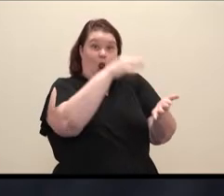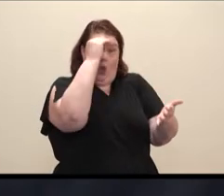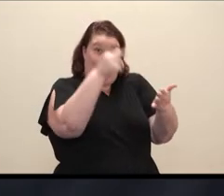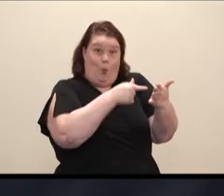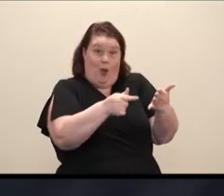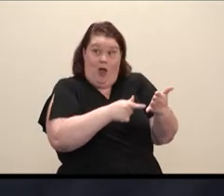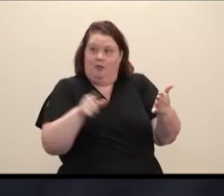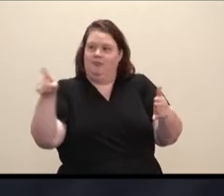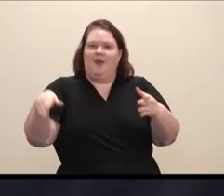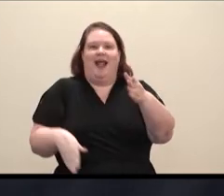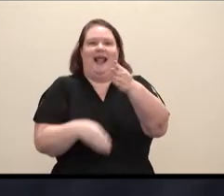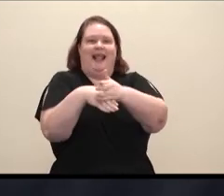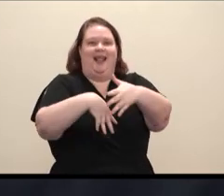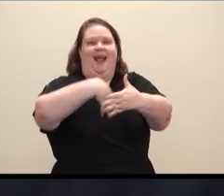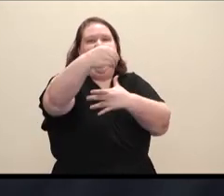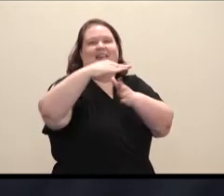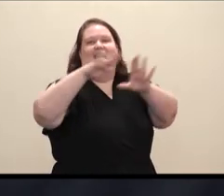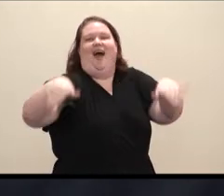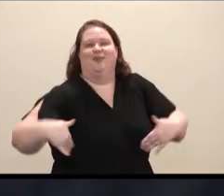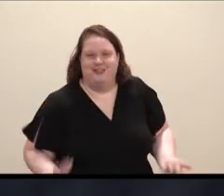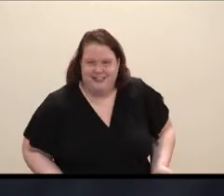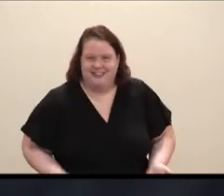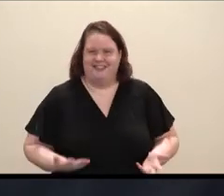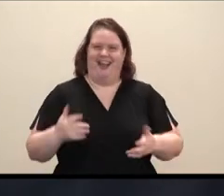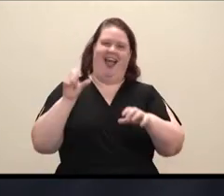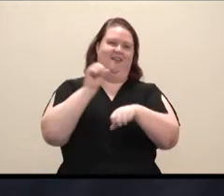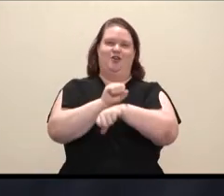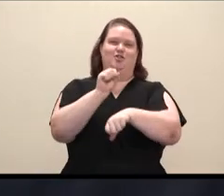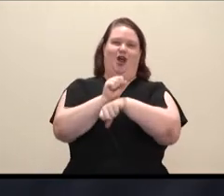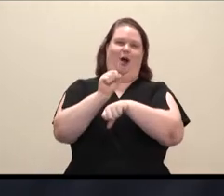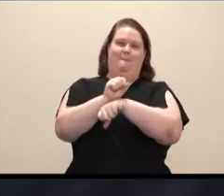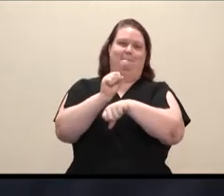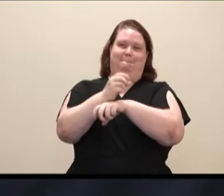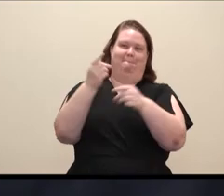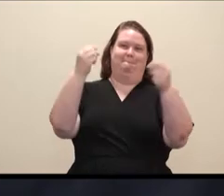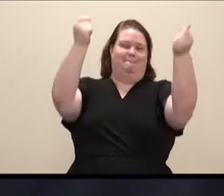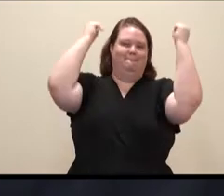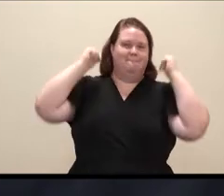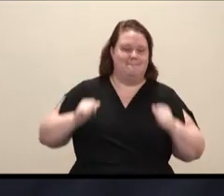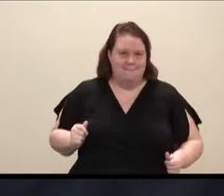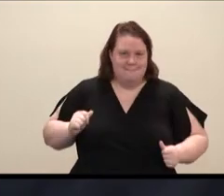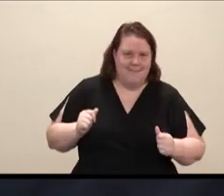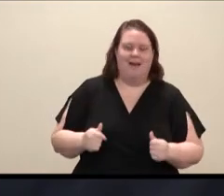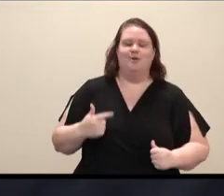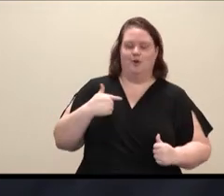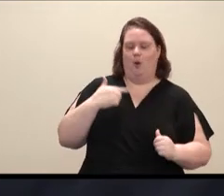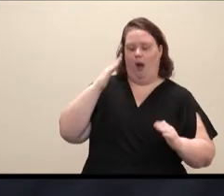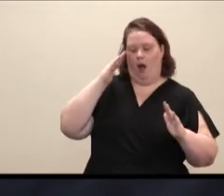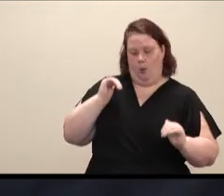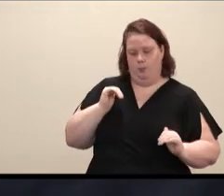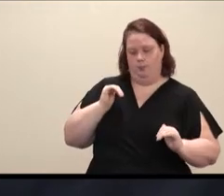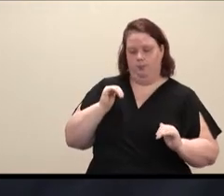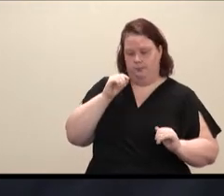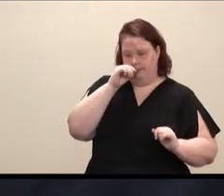So, this is going to be another pathway for our students, and I hope that they realize